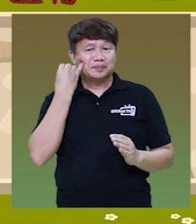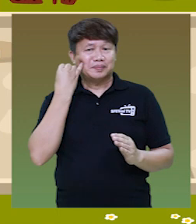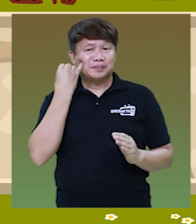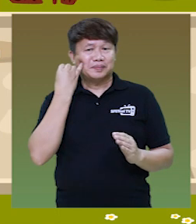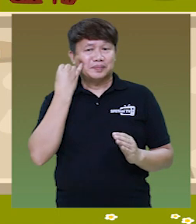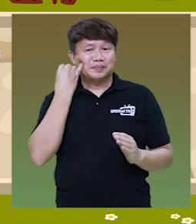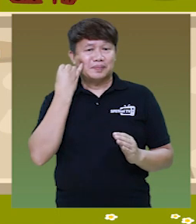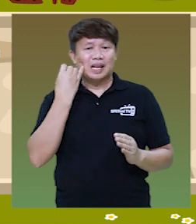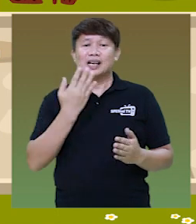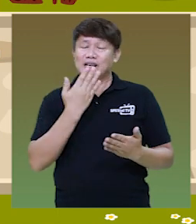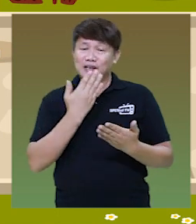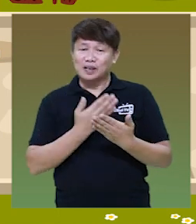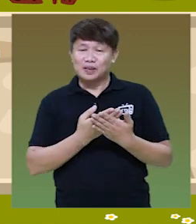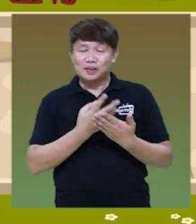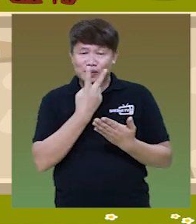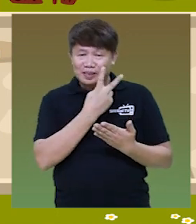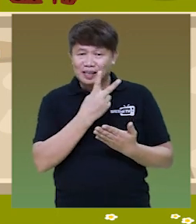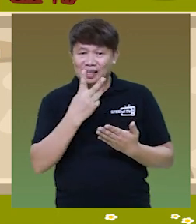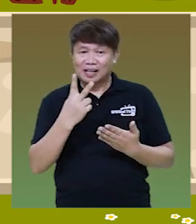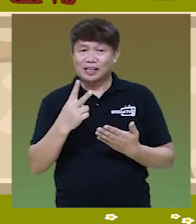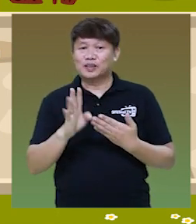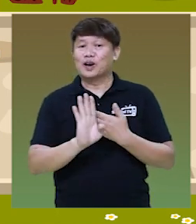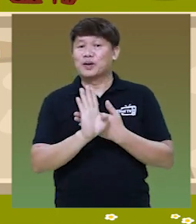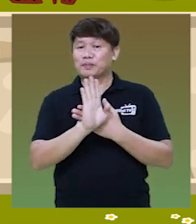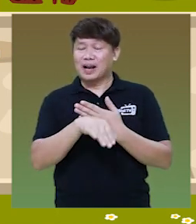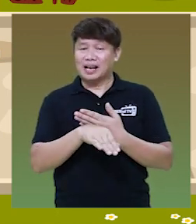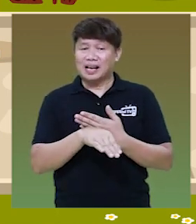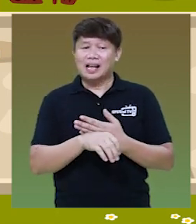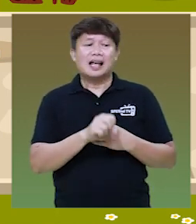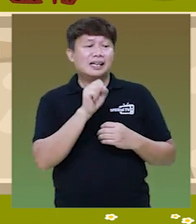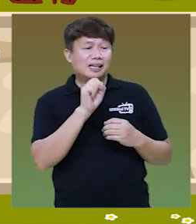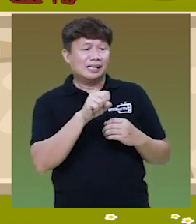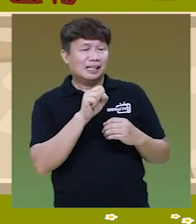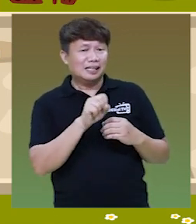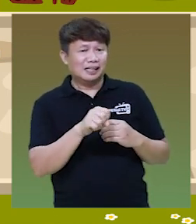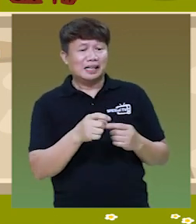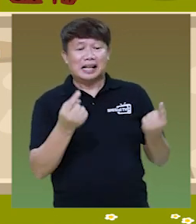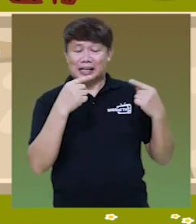you're back. Yes, teacher. We are here again.